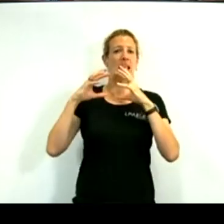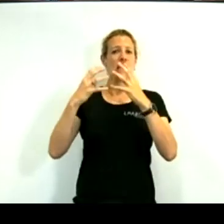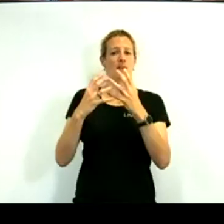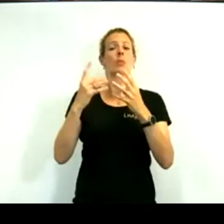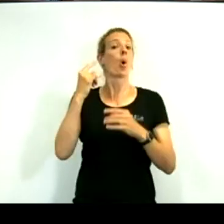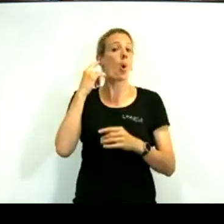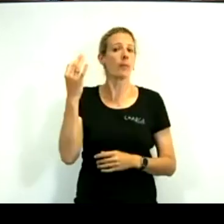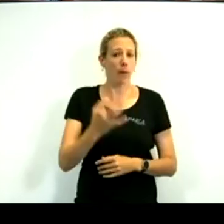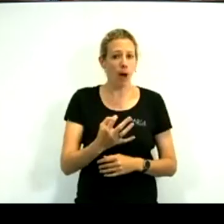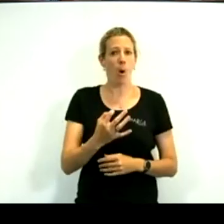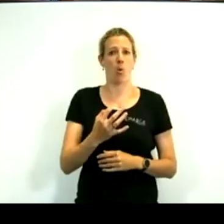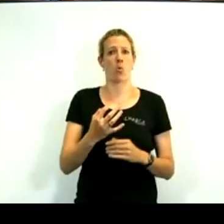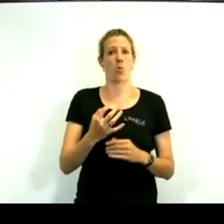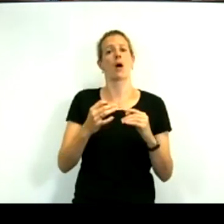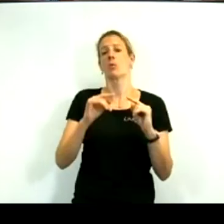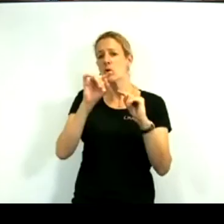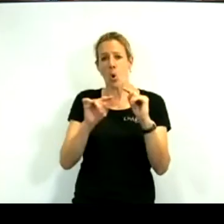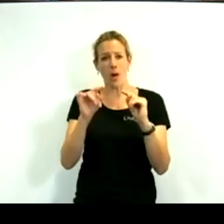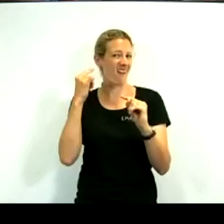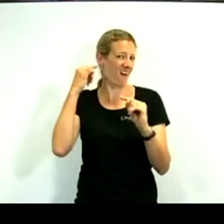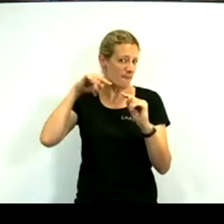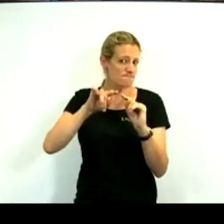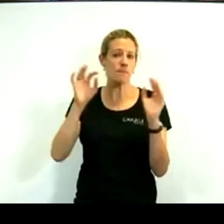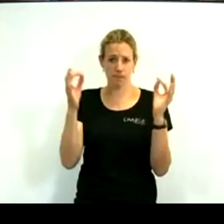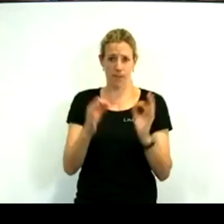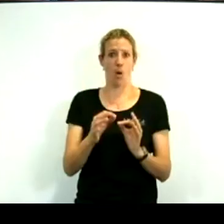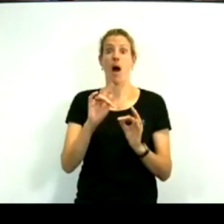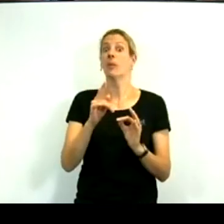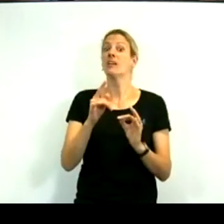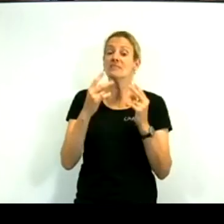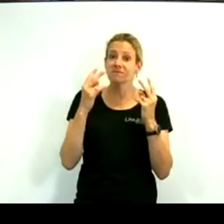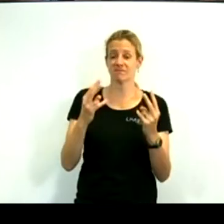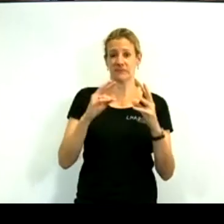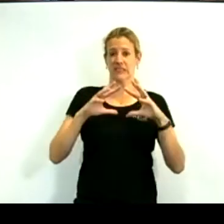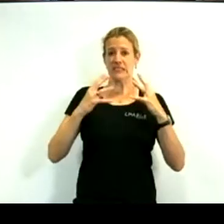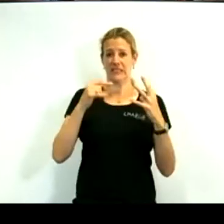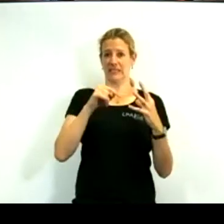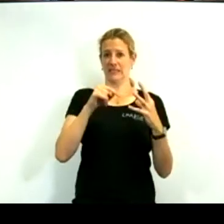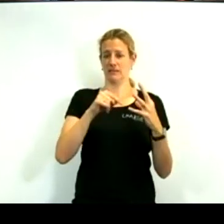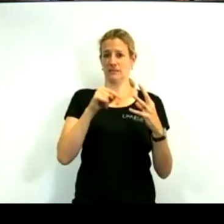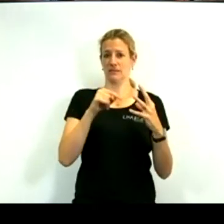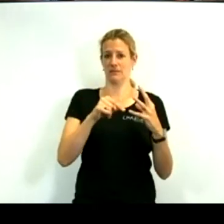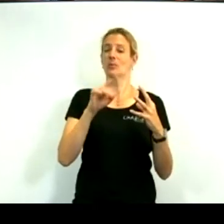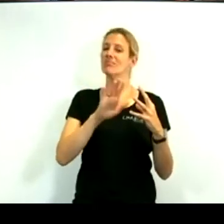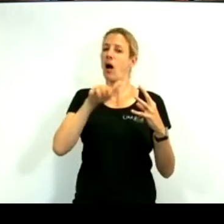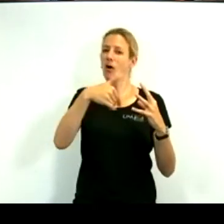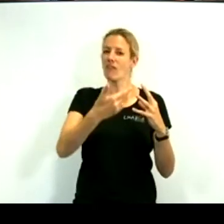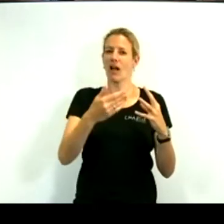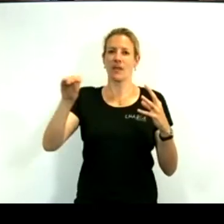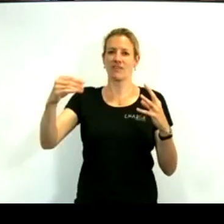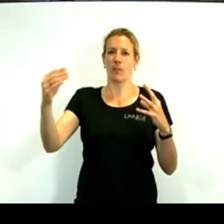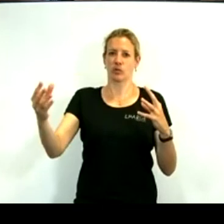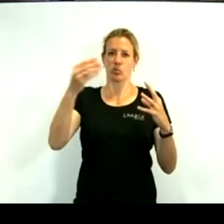attached because that does the active work of hearing and interpreting. And the next slide,